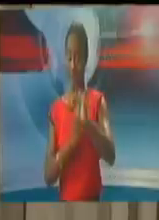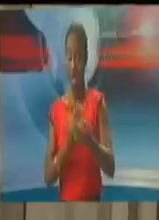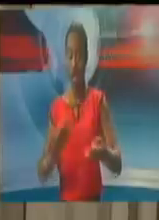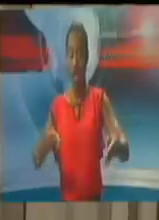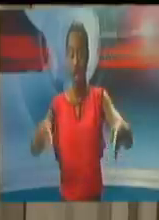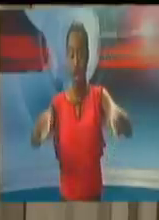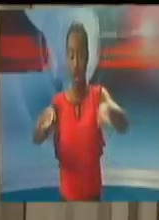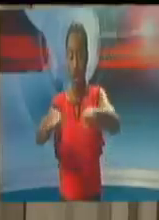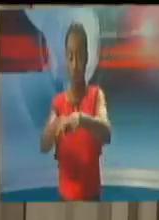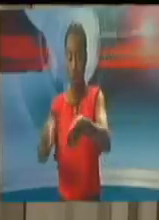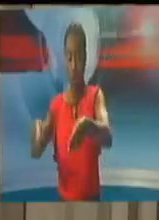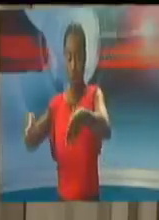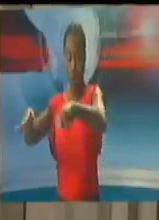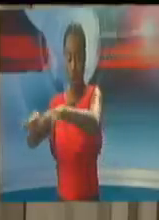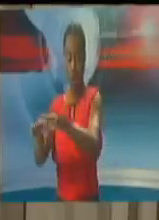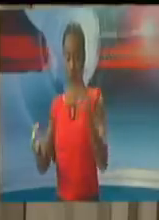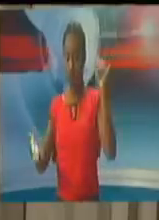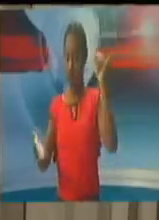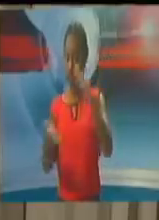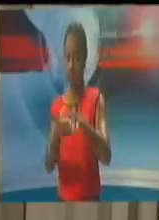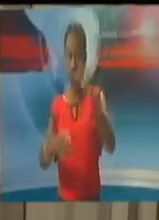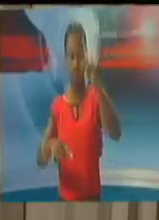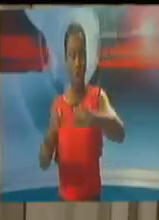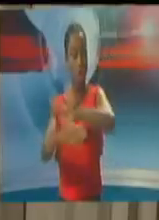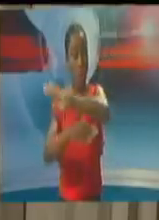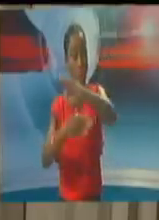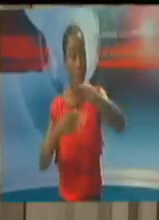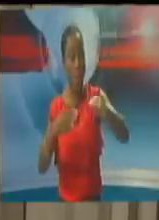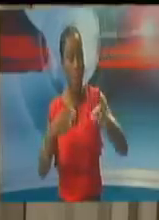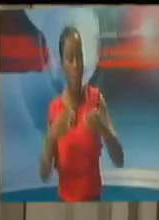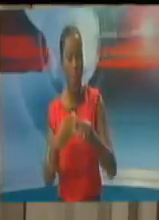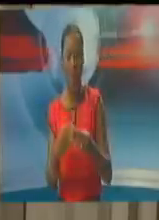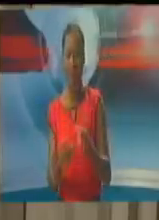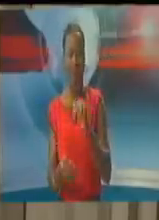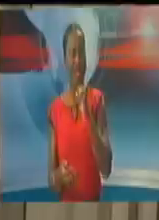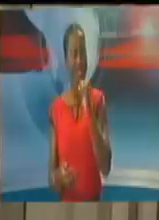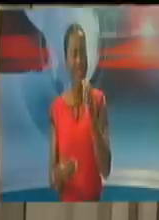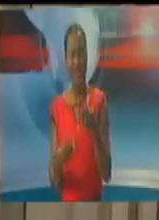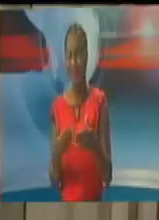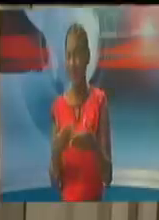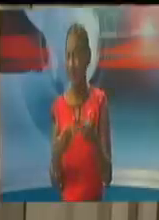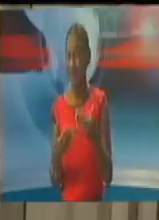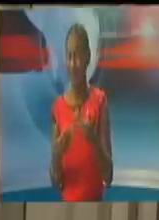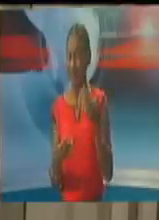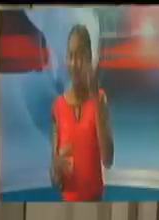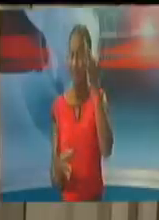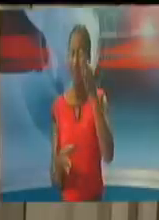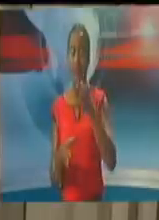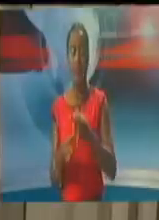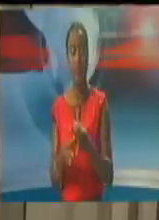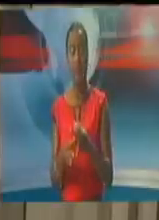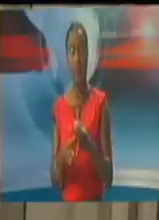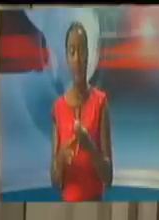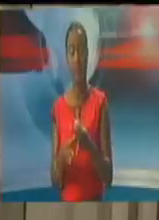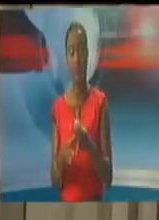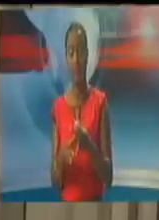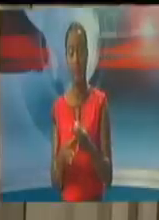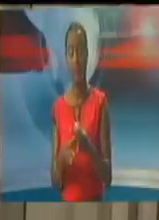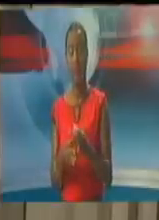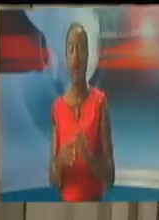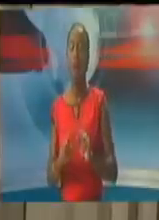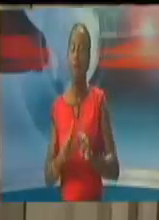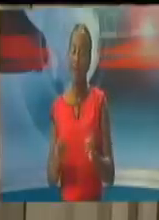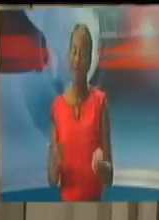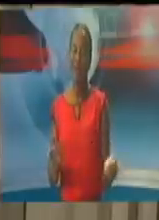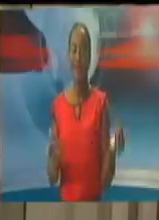of the 22nd of March, to all. This was not an easy decision. It was not a decision that we wanted to take. But